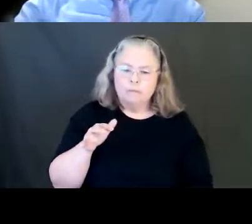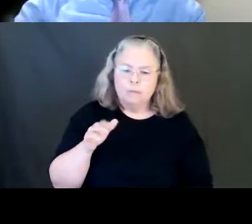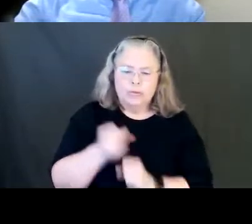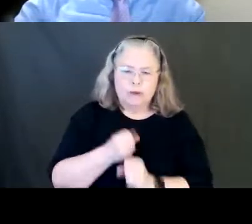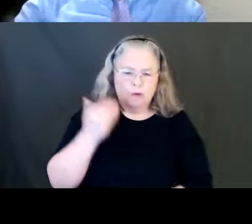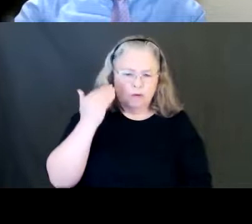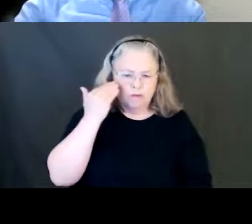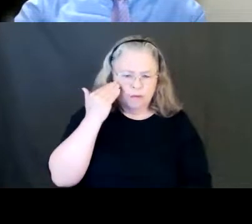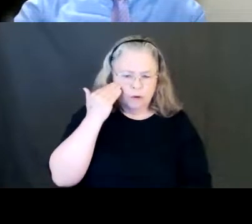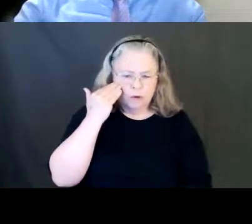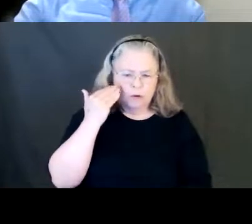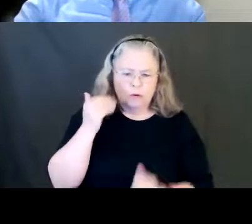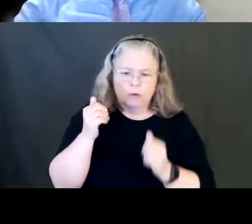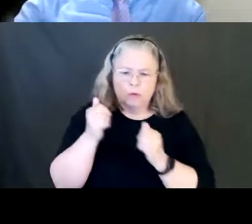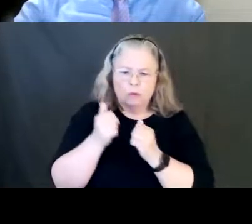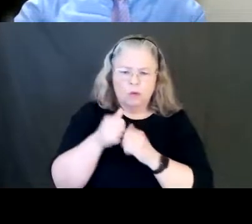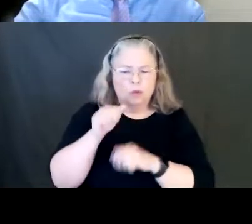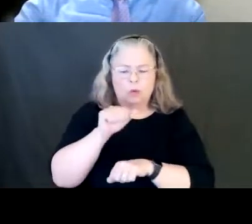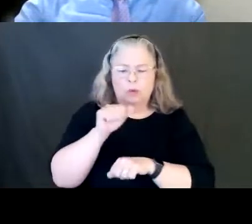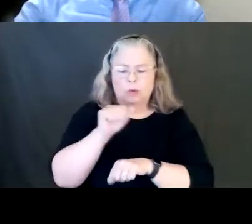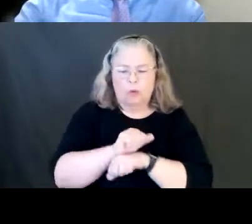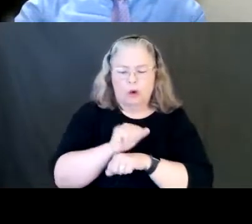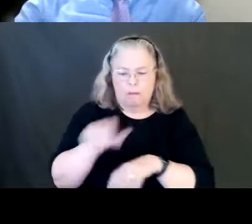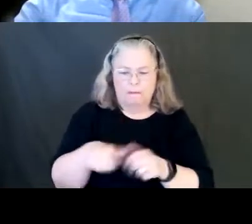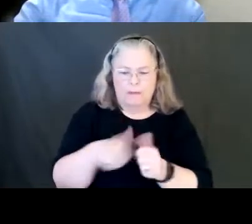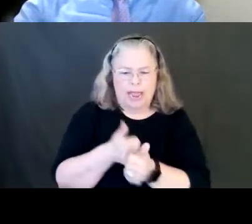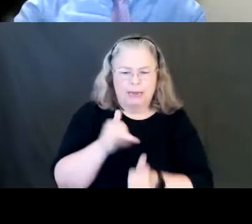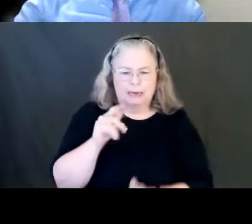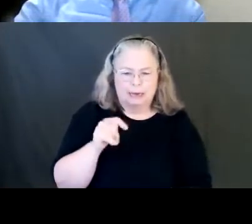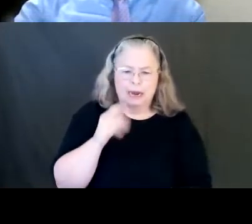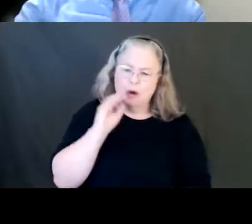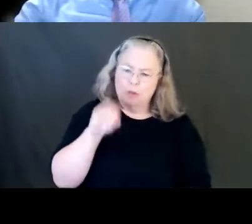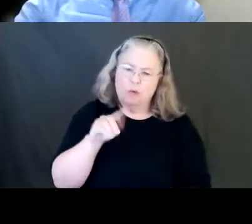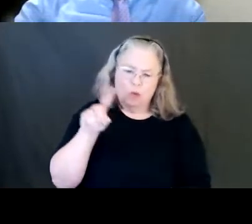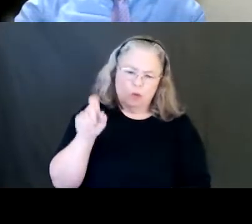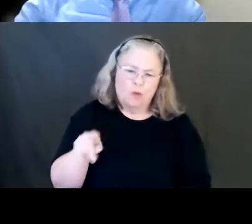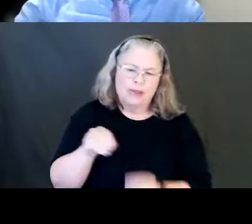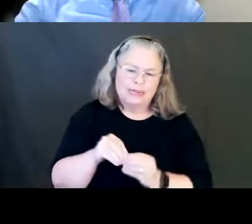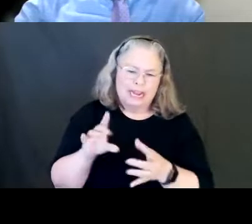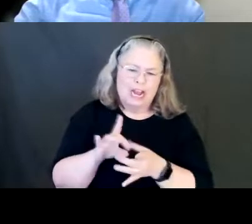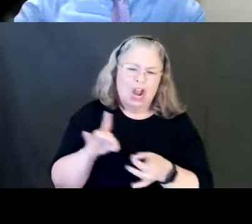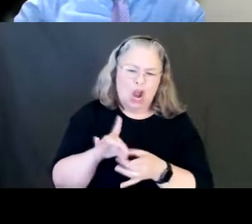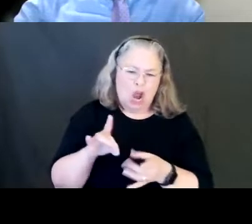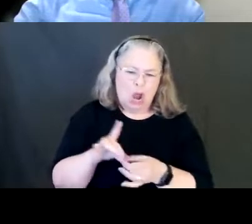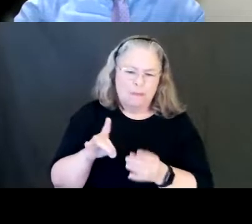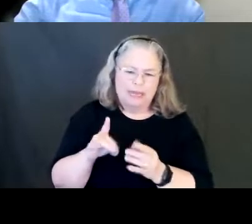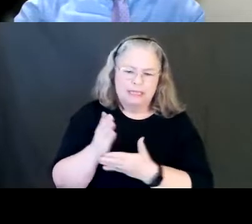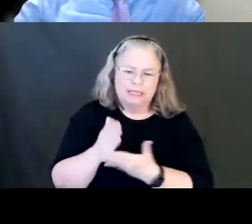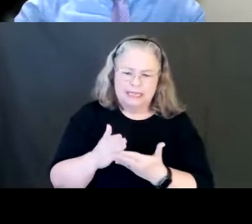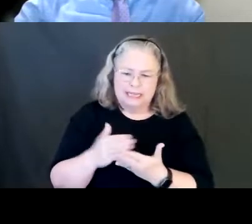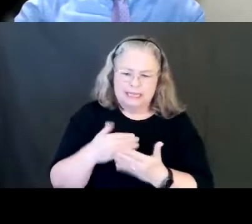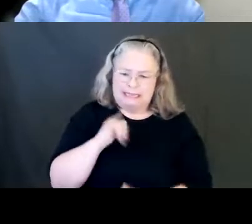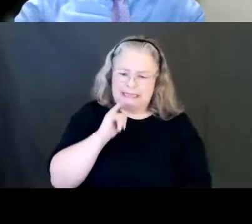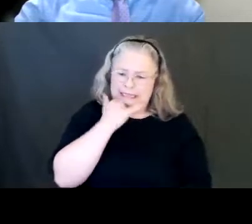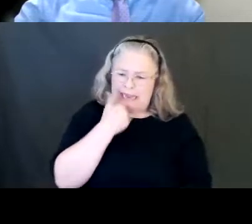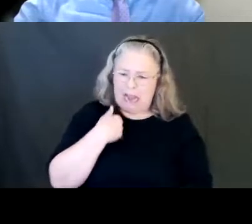familiar with what the work is behind it. So I think I had put my questions in the comment section. Did I accidentally